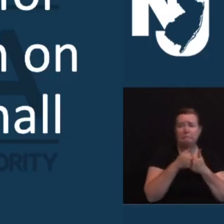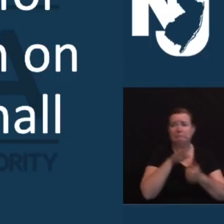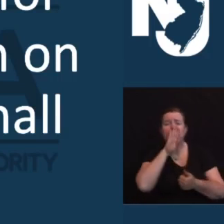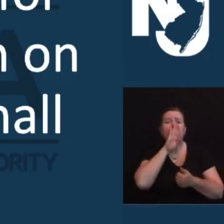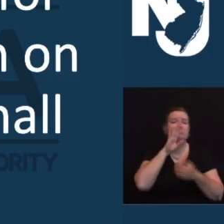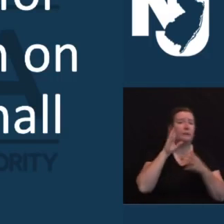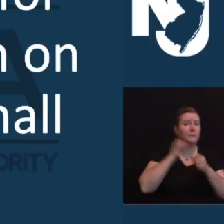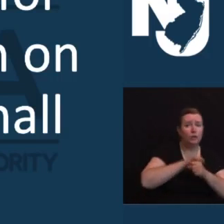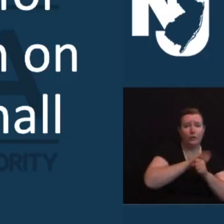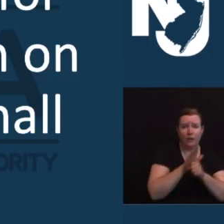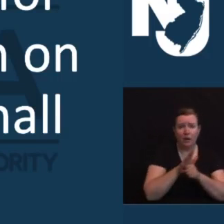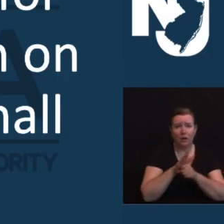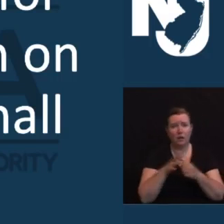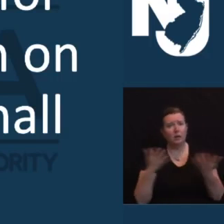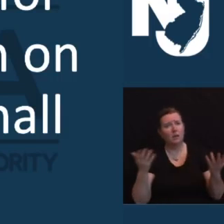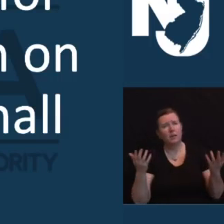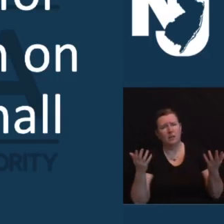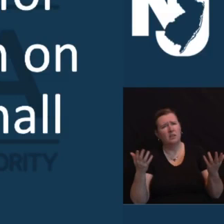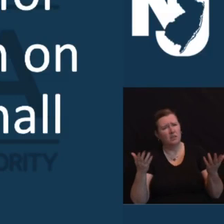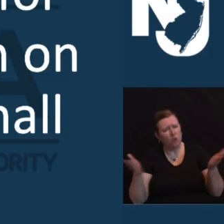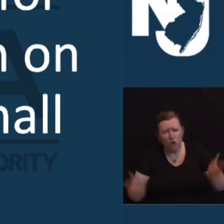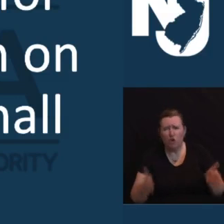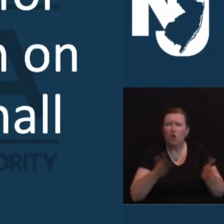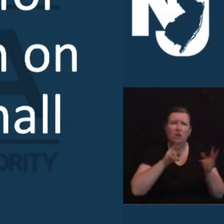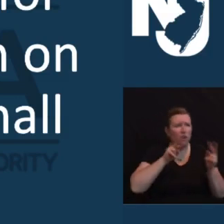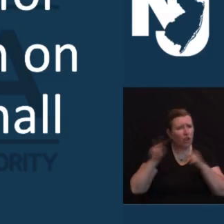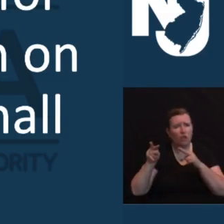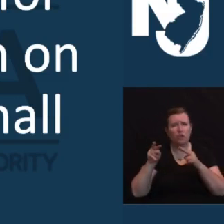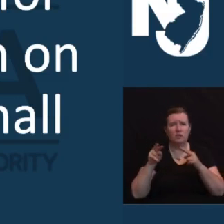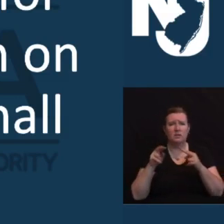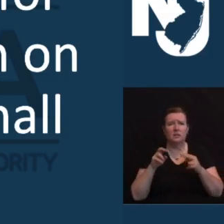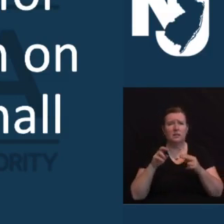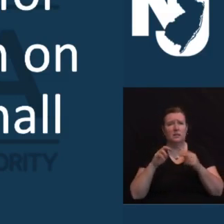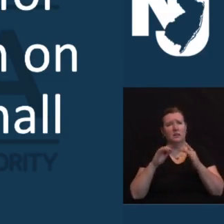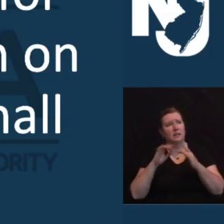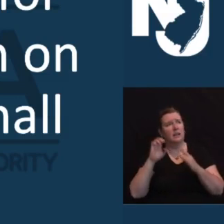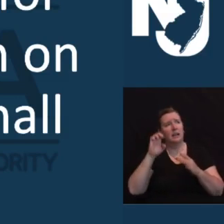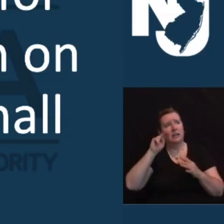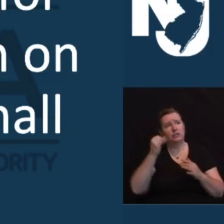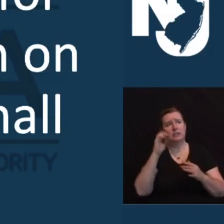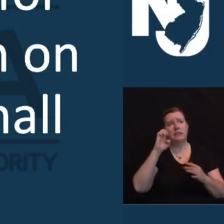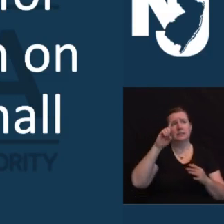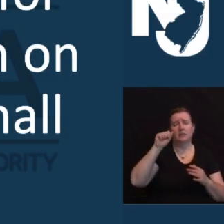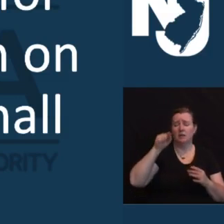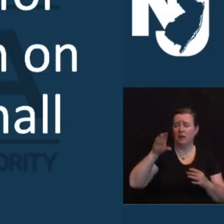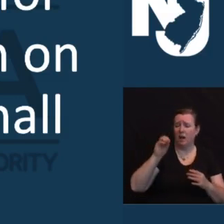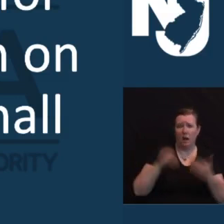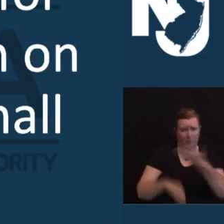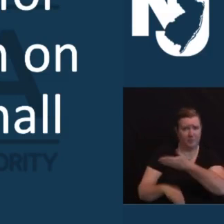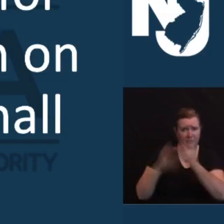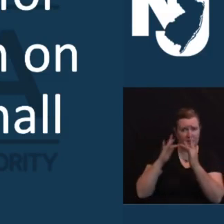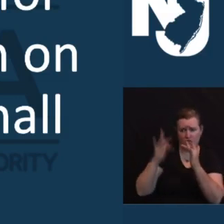who isn't? I encourage you to visit the Economic Development Authority at njeda.com, njeda.com, to see